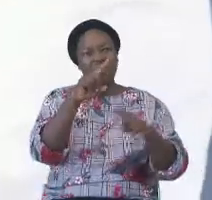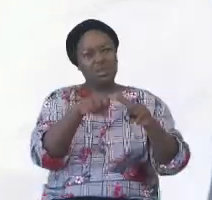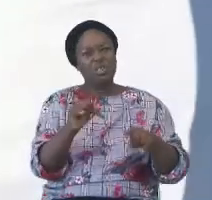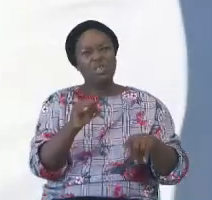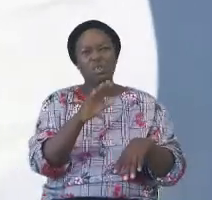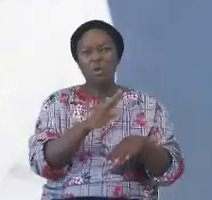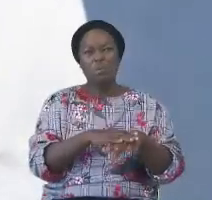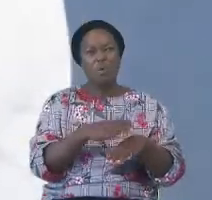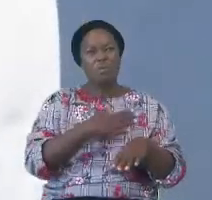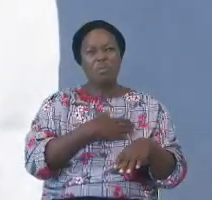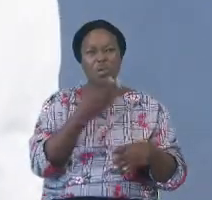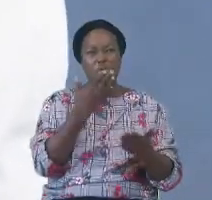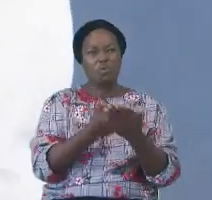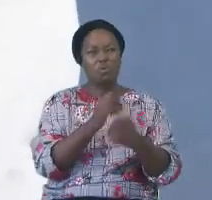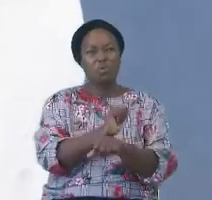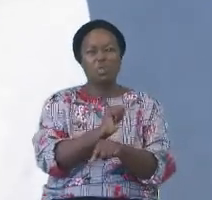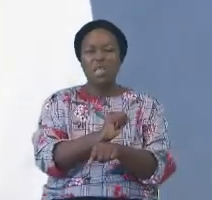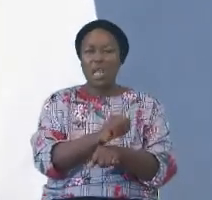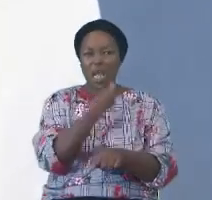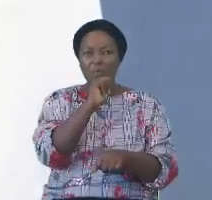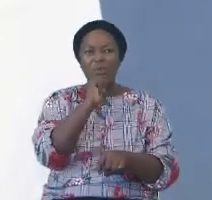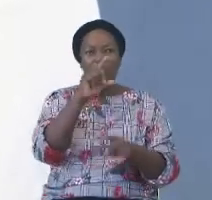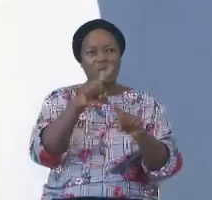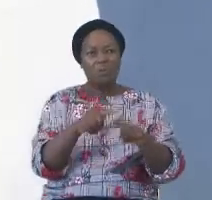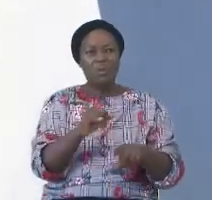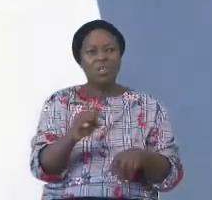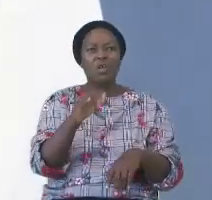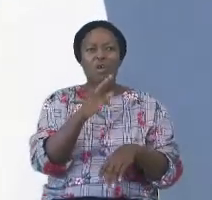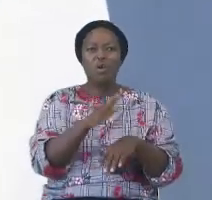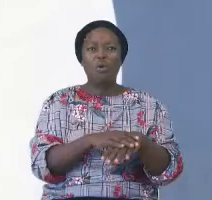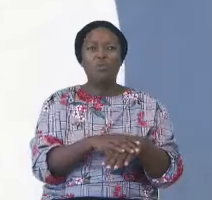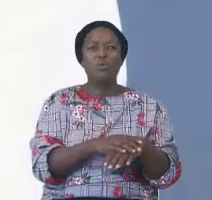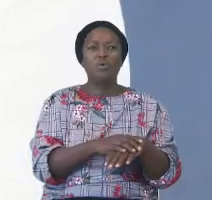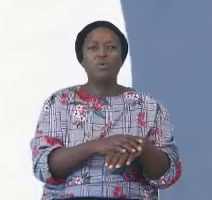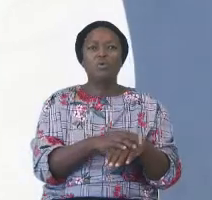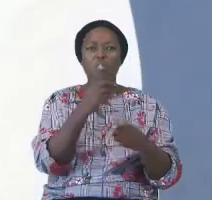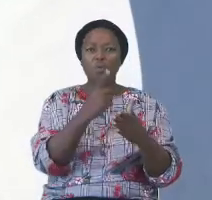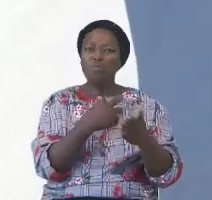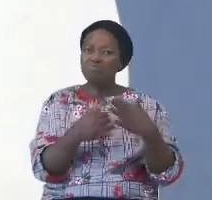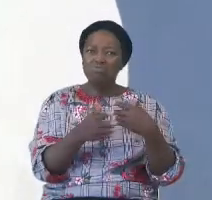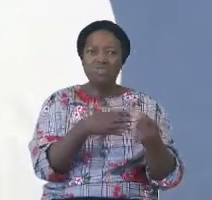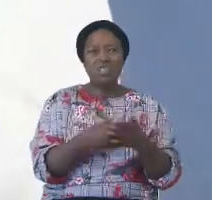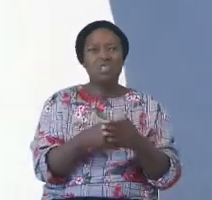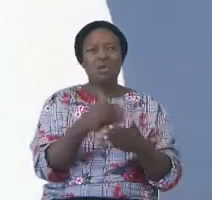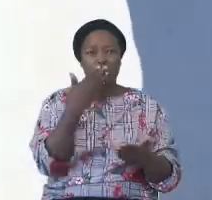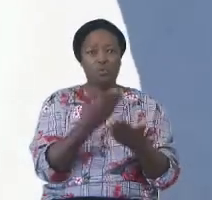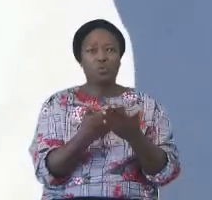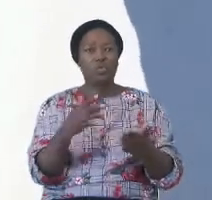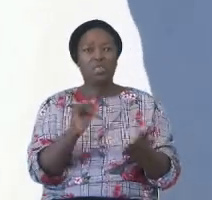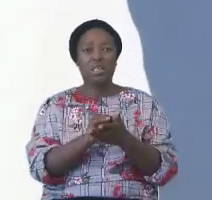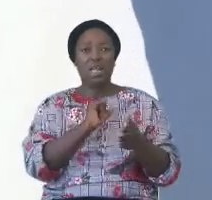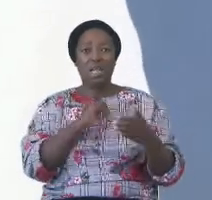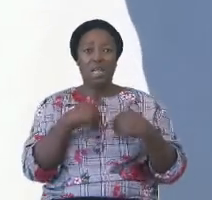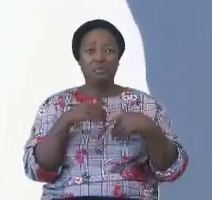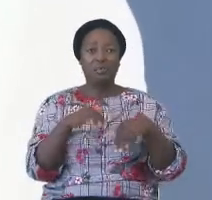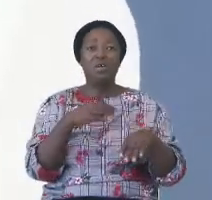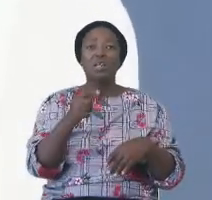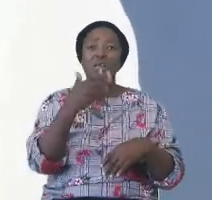now you come and you say i'm not depending on my my good works i'm not depending